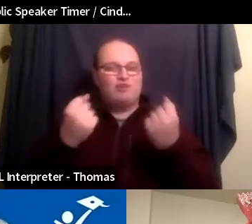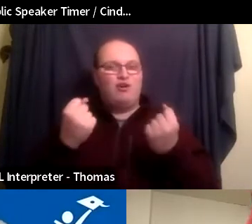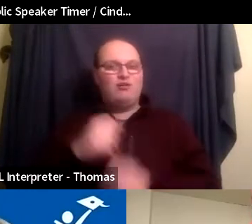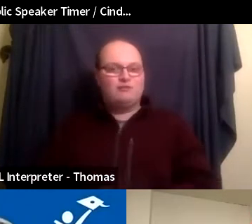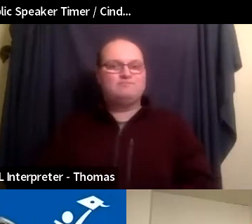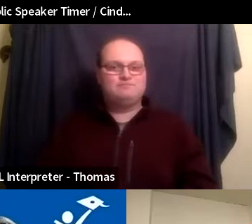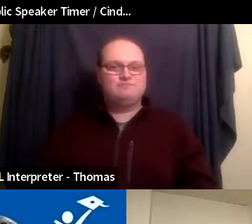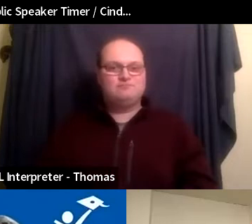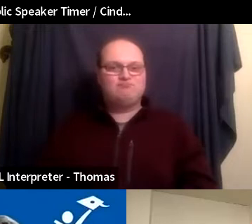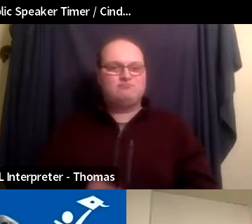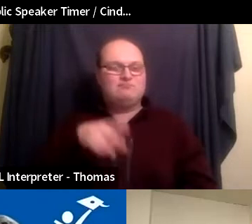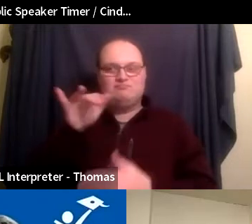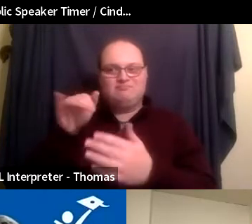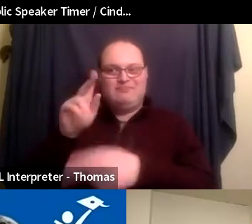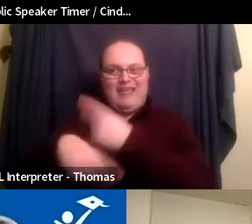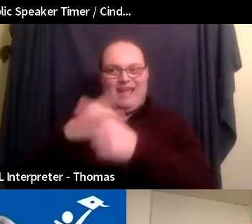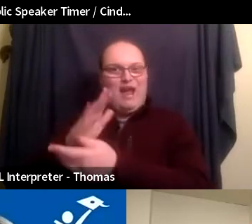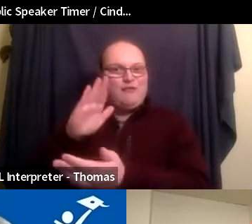you don't want to close.